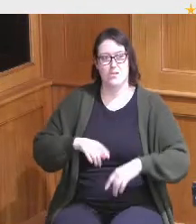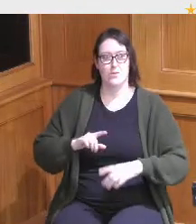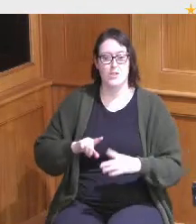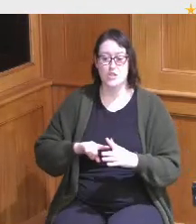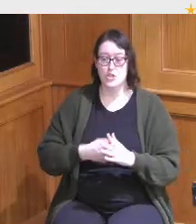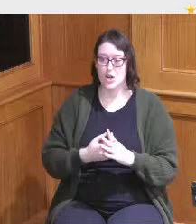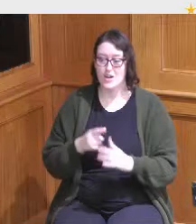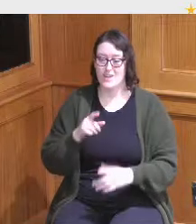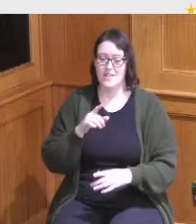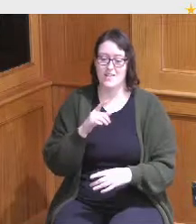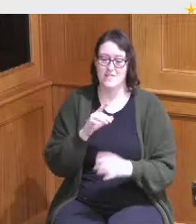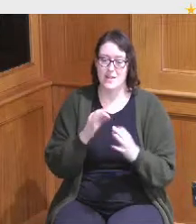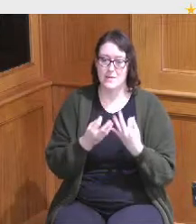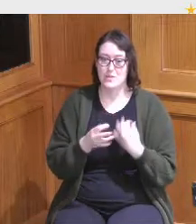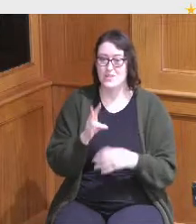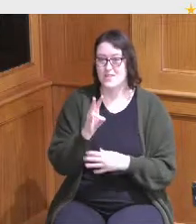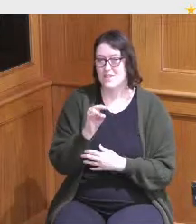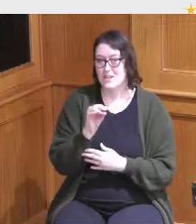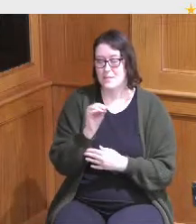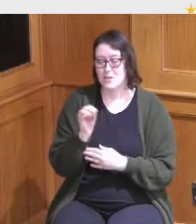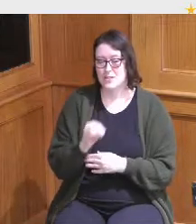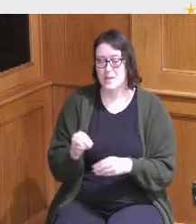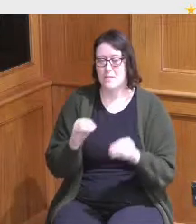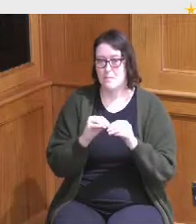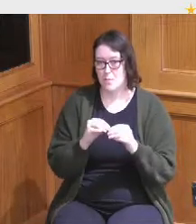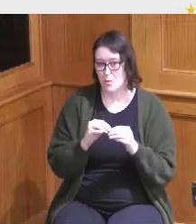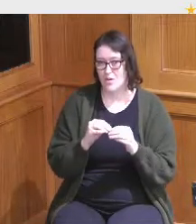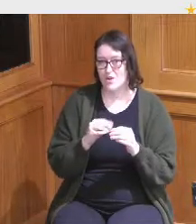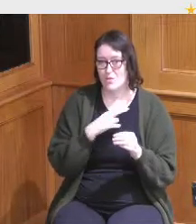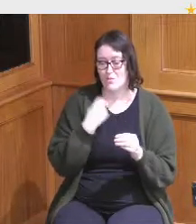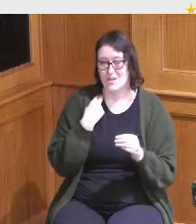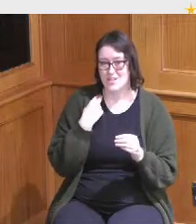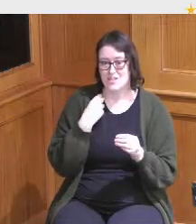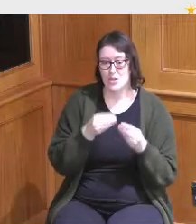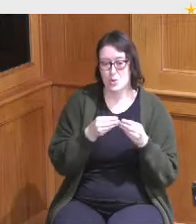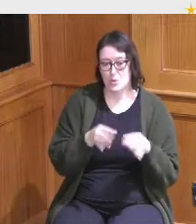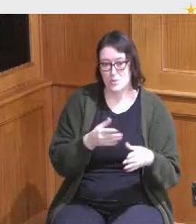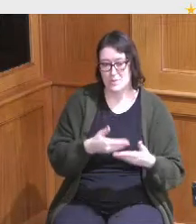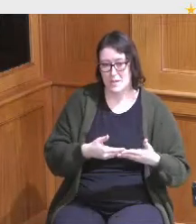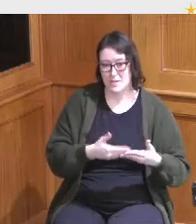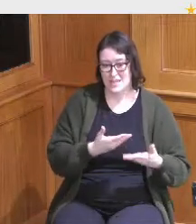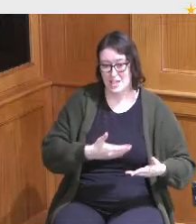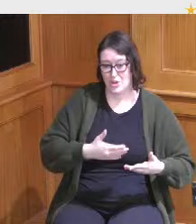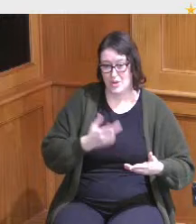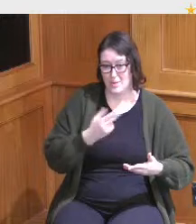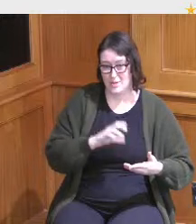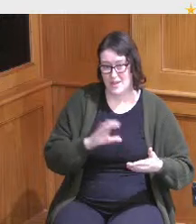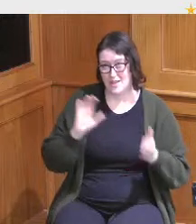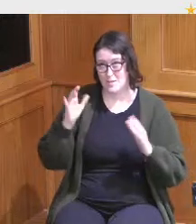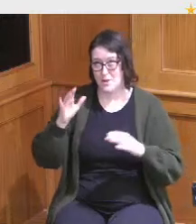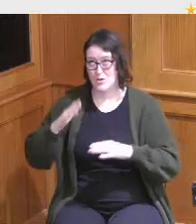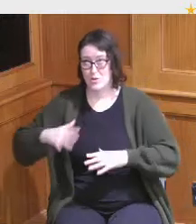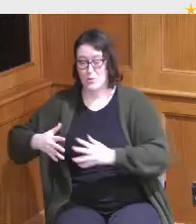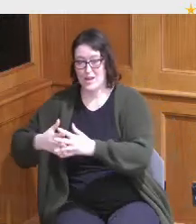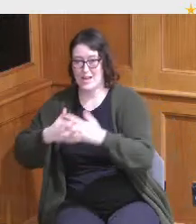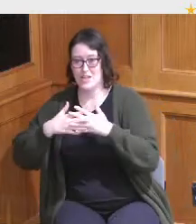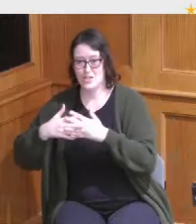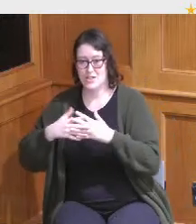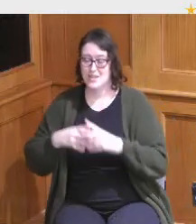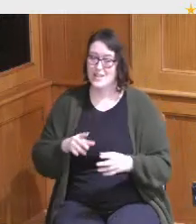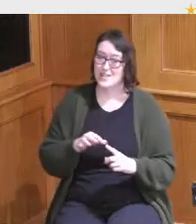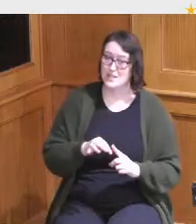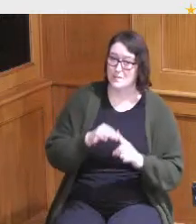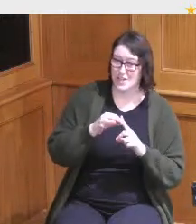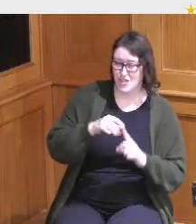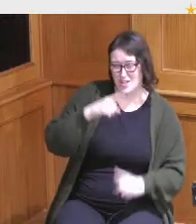were 70% more likely to lose a baby here in Hamilton County than nationwide. And Black families were